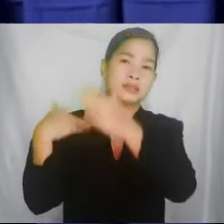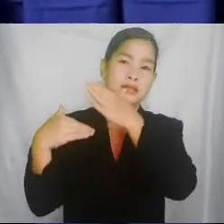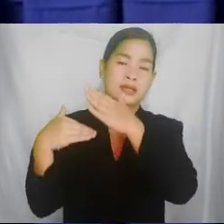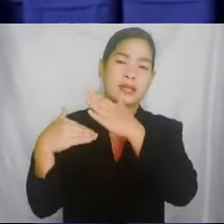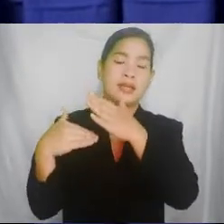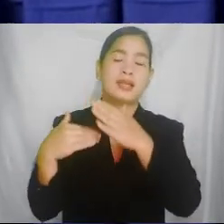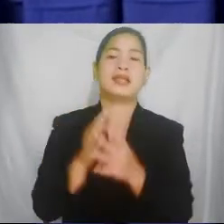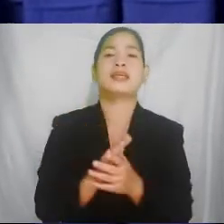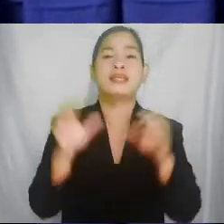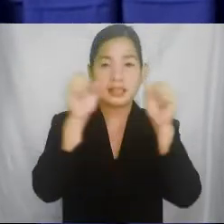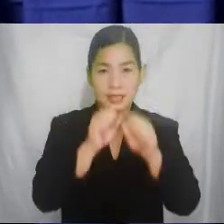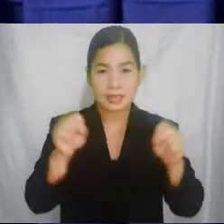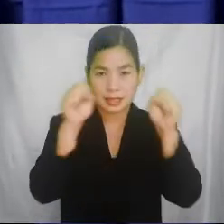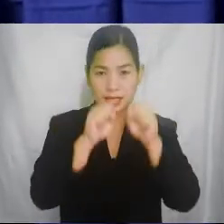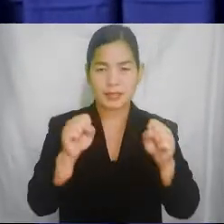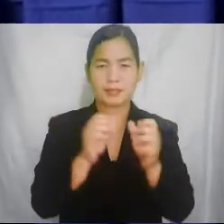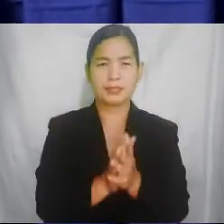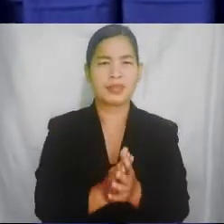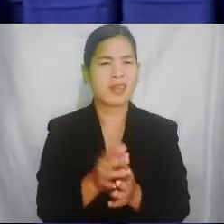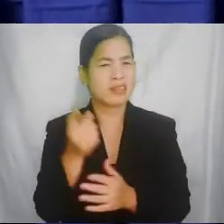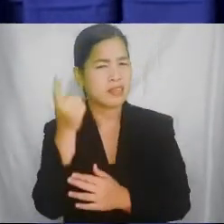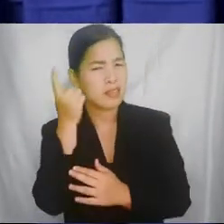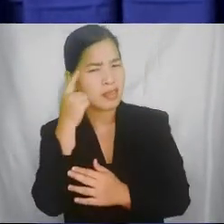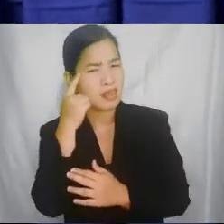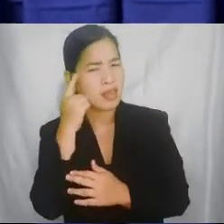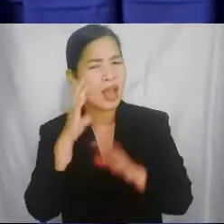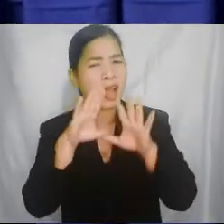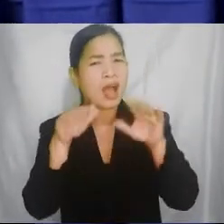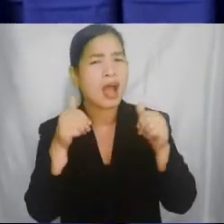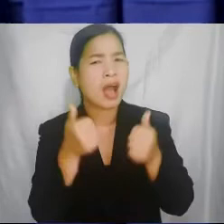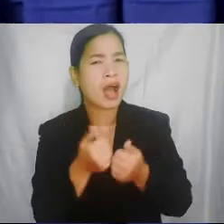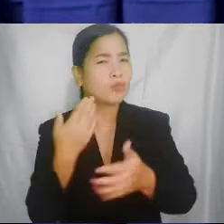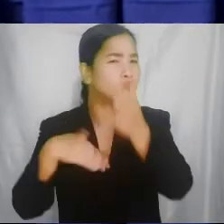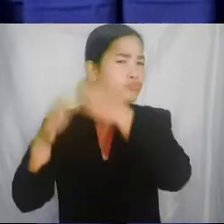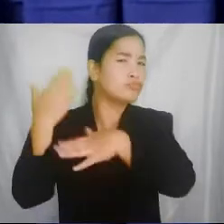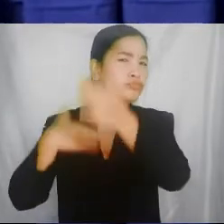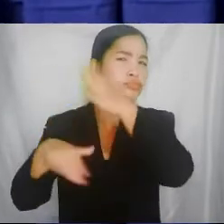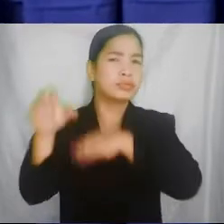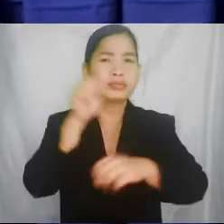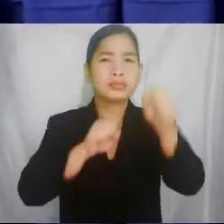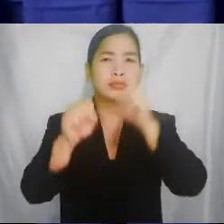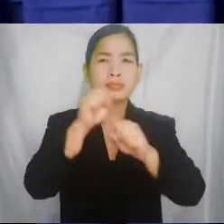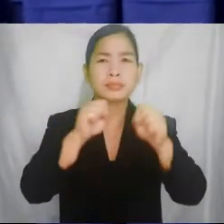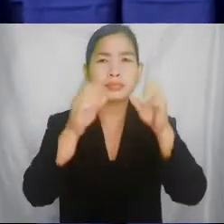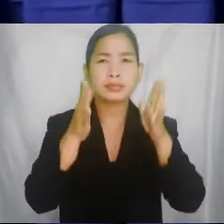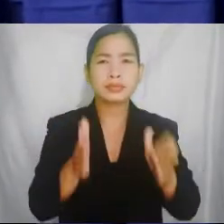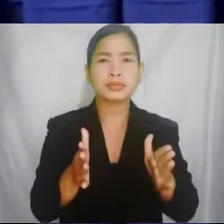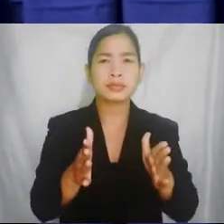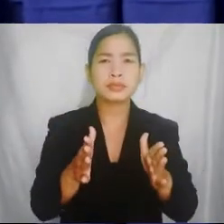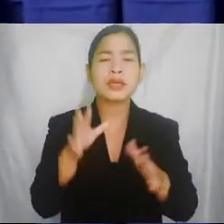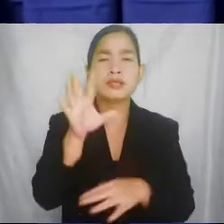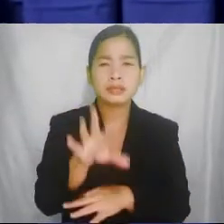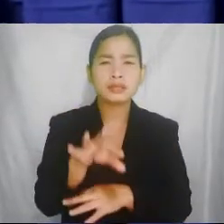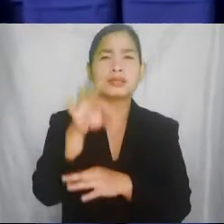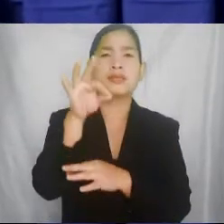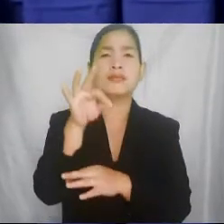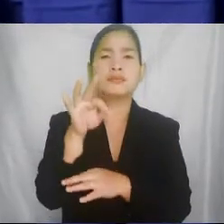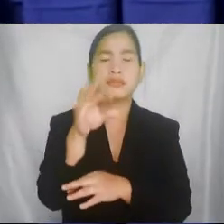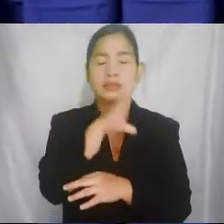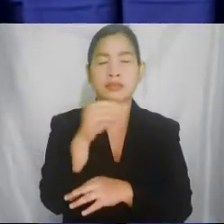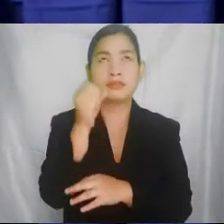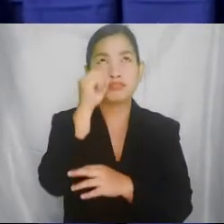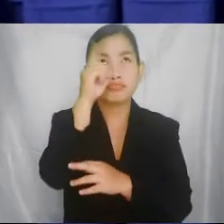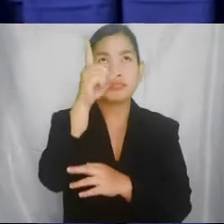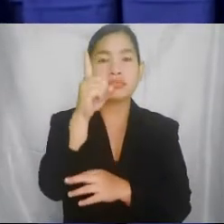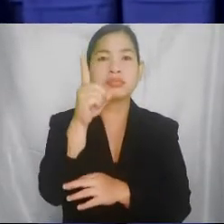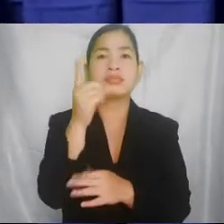science. Have you ever wondered how early modern scientists discovered and understood things that